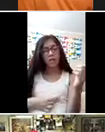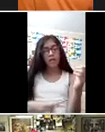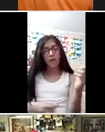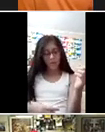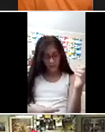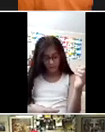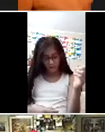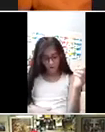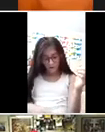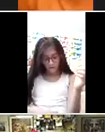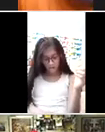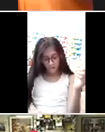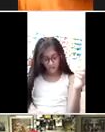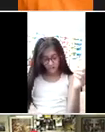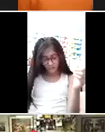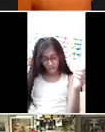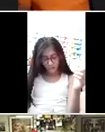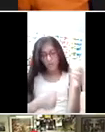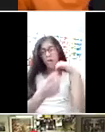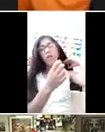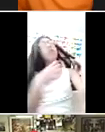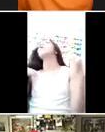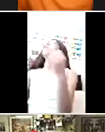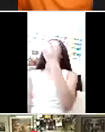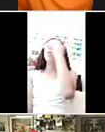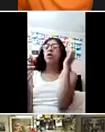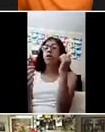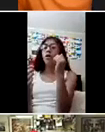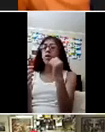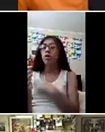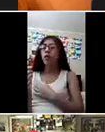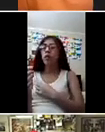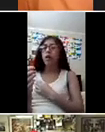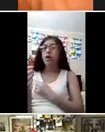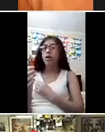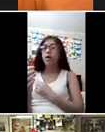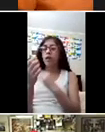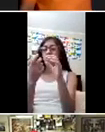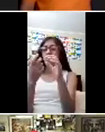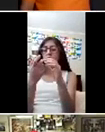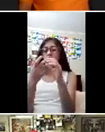Yeah. So those are things you should start doing so